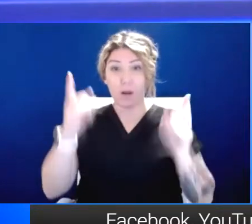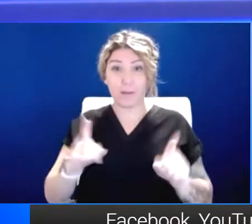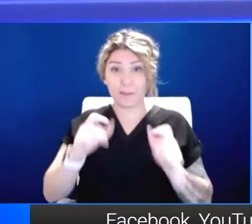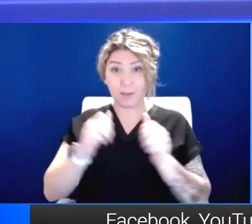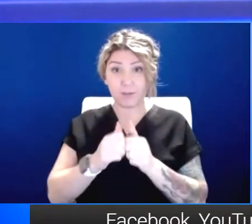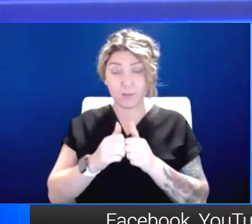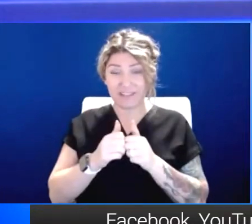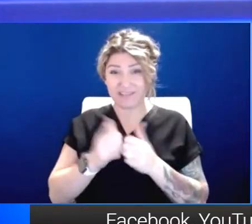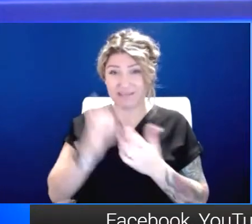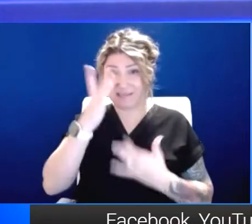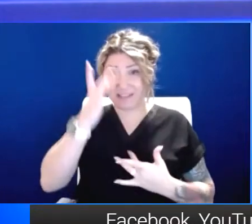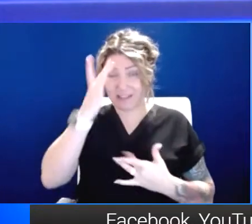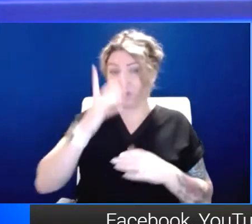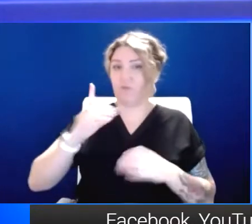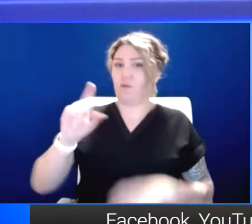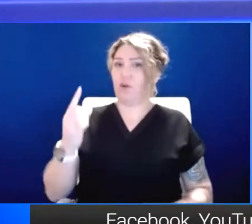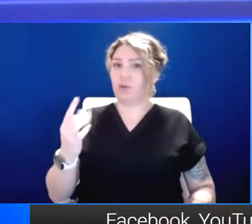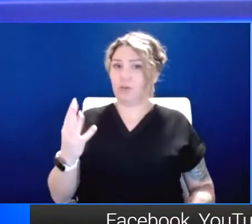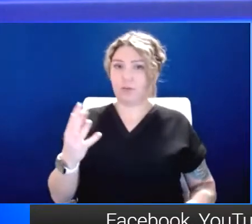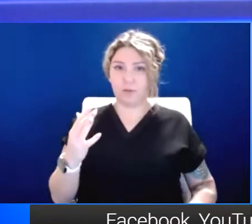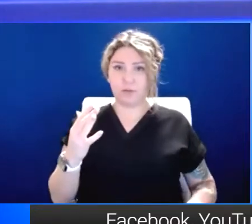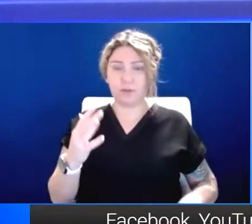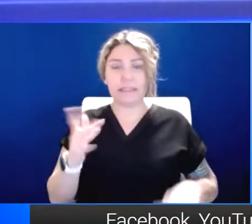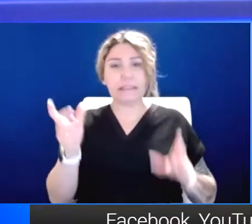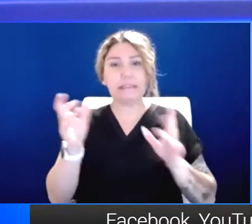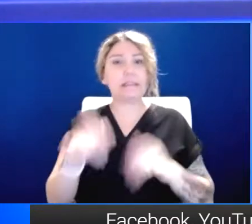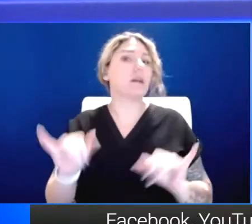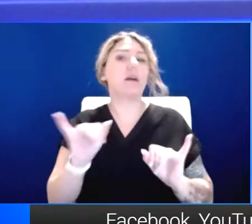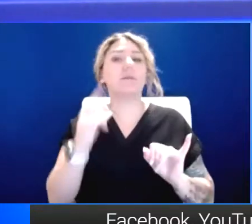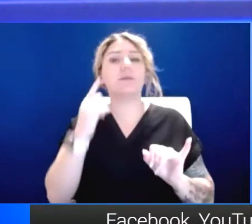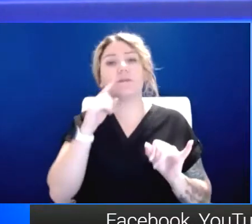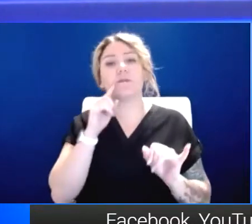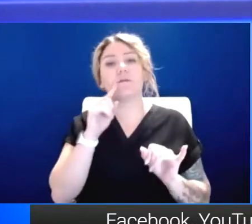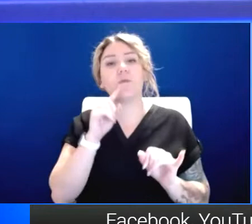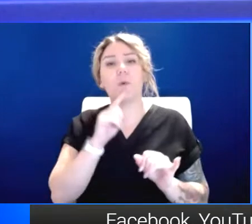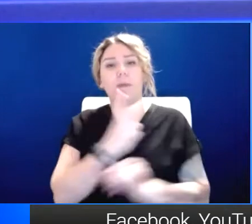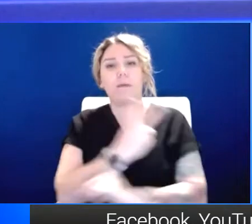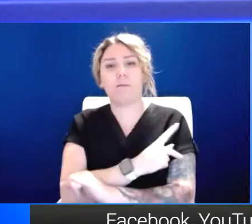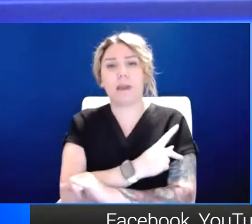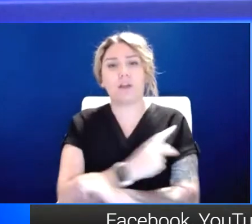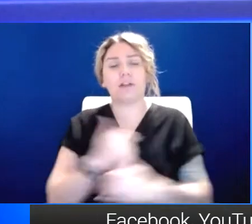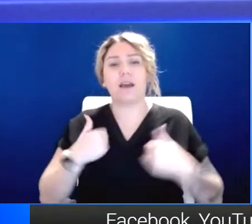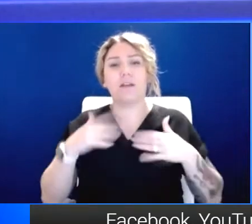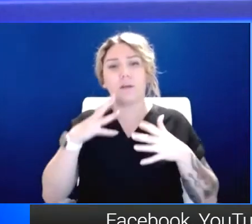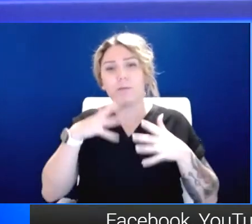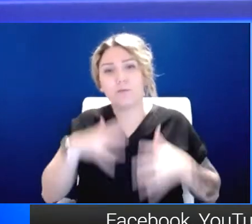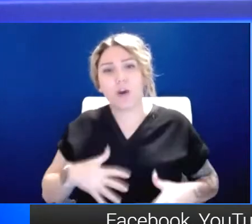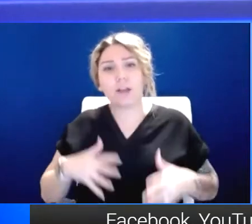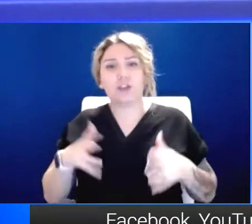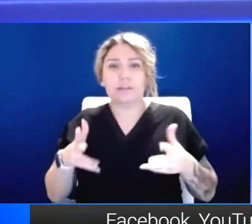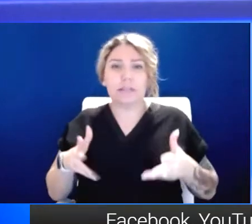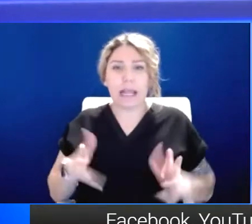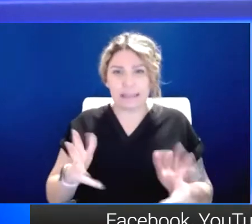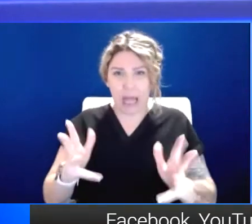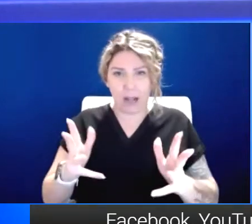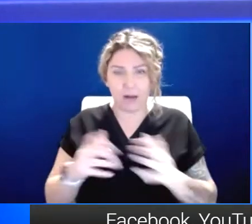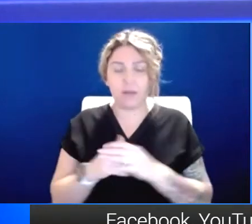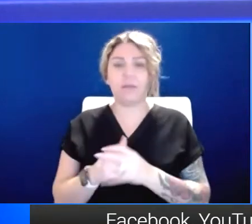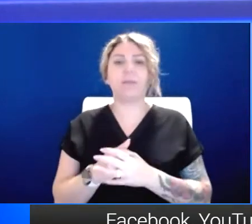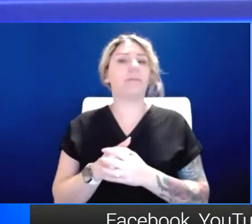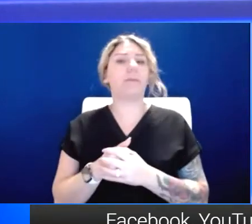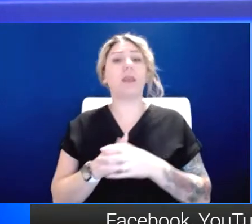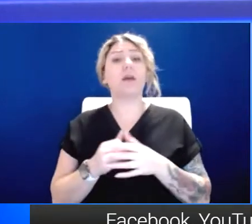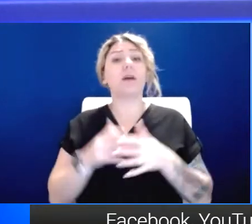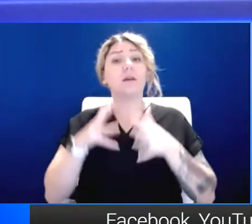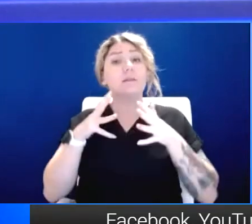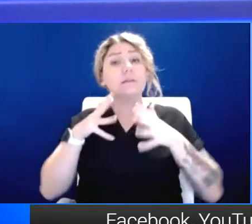First of all, it is very common for Parkinson's patients to have depression and anxiety. Again, depression and anxiety could actually